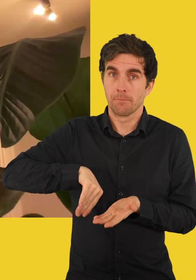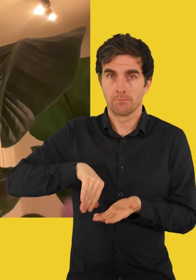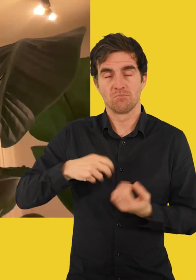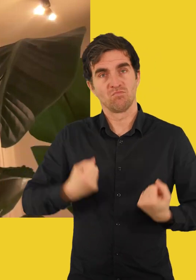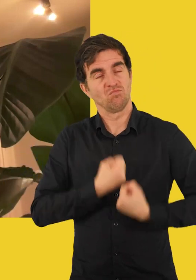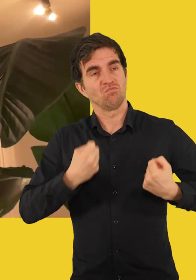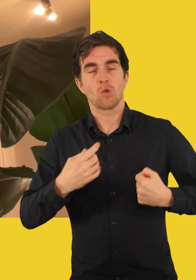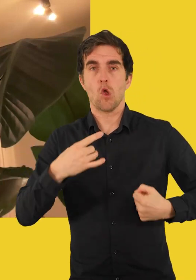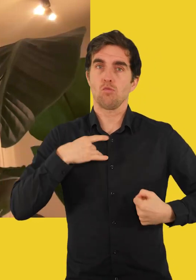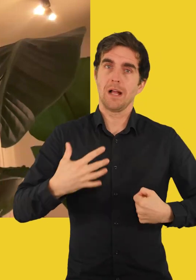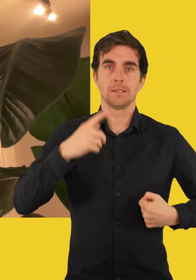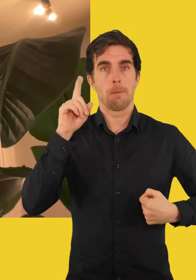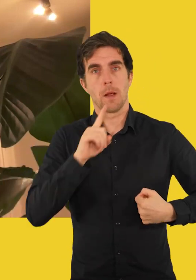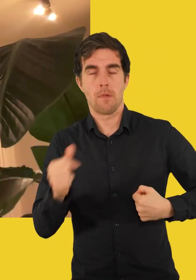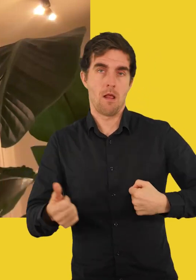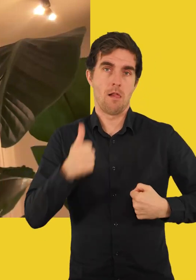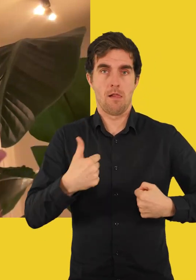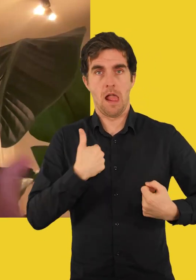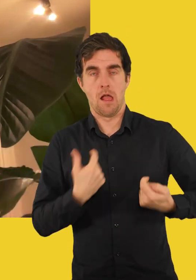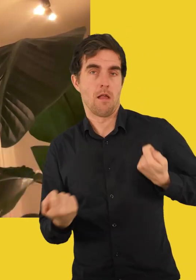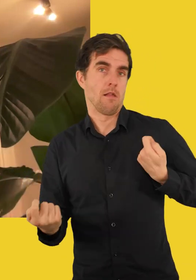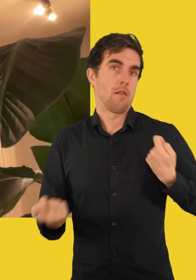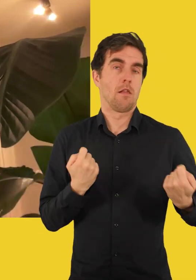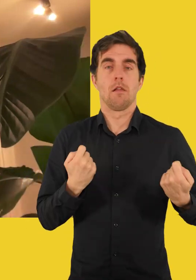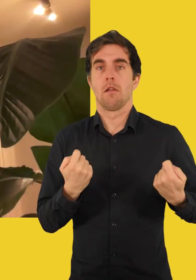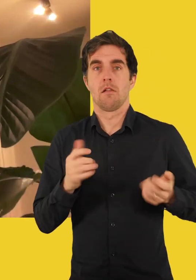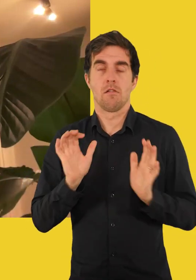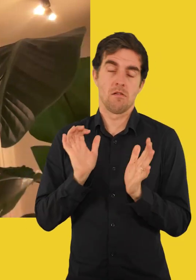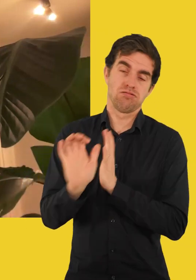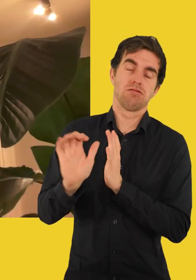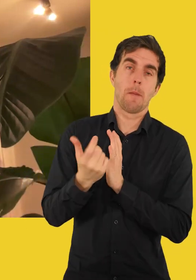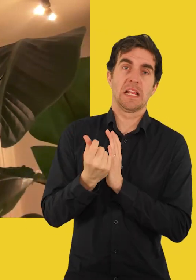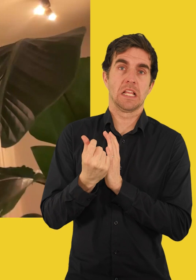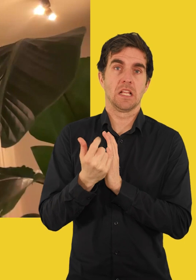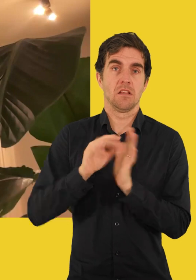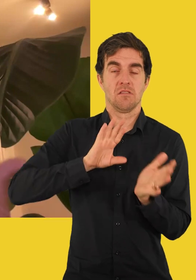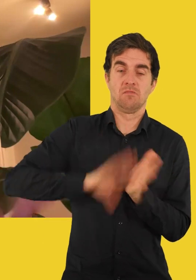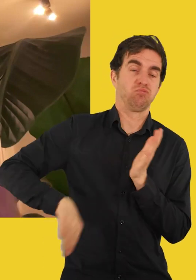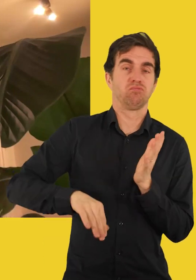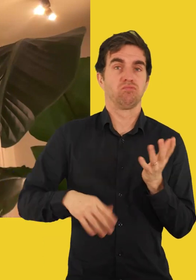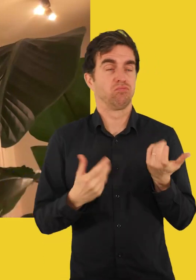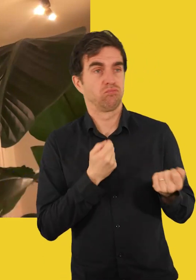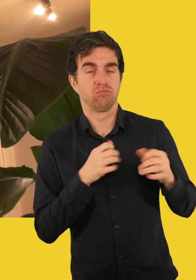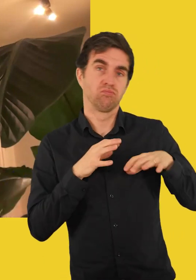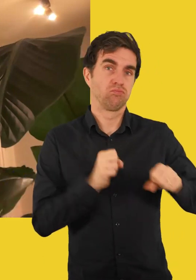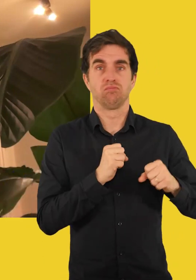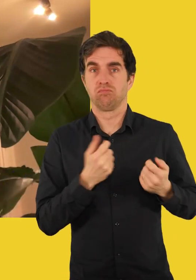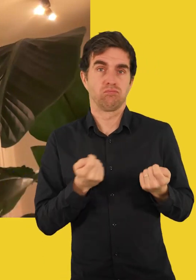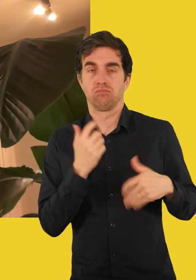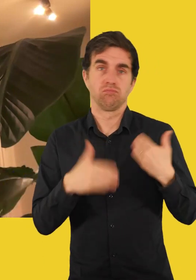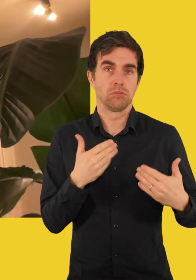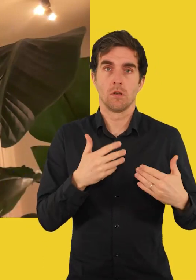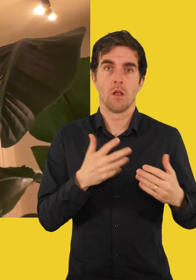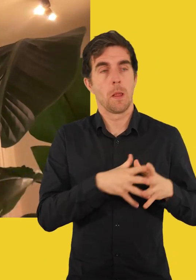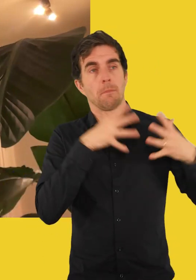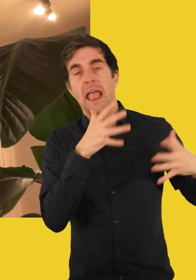big, white-dominated climate organizations, being pushed out of funding. People were saying things such as, yeah, we're being used as campaign